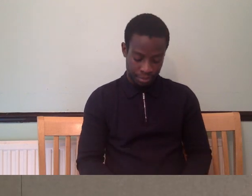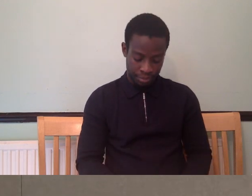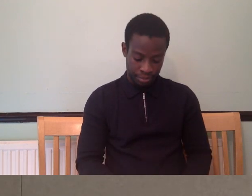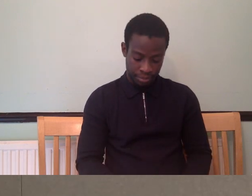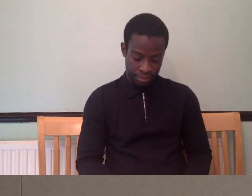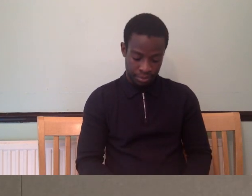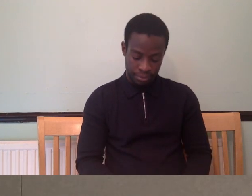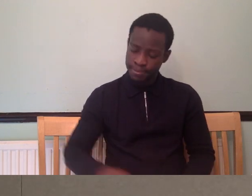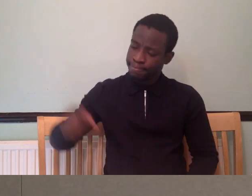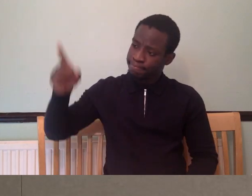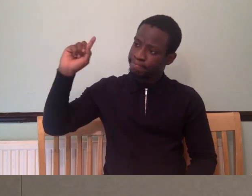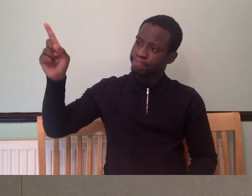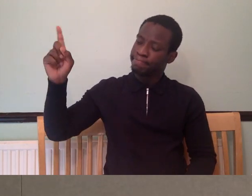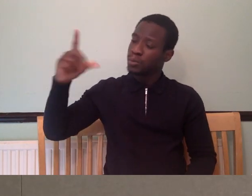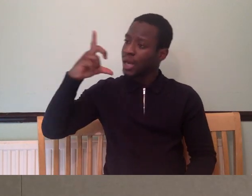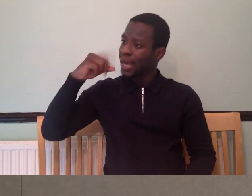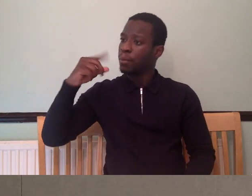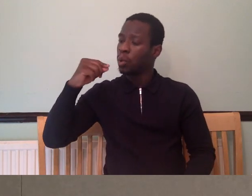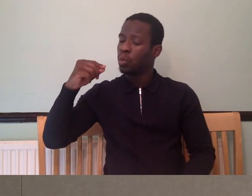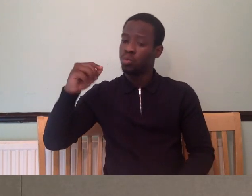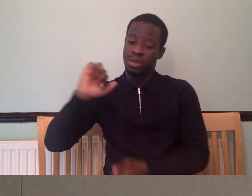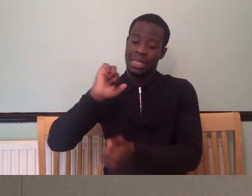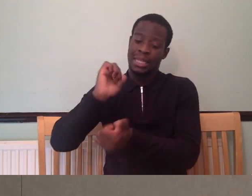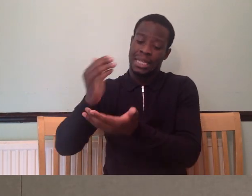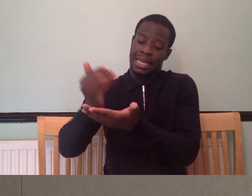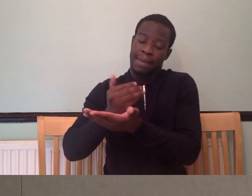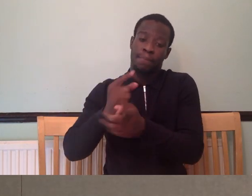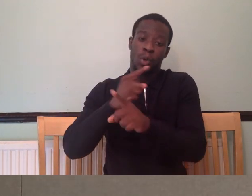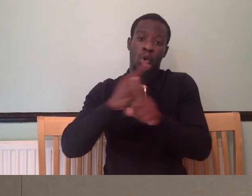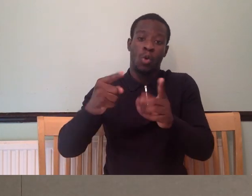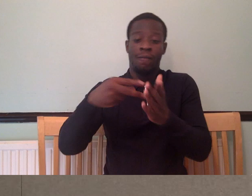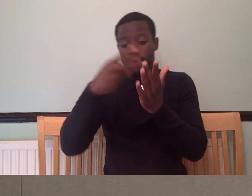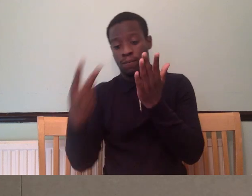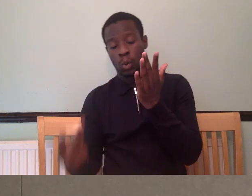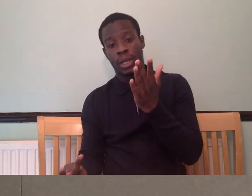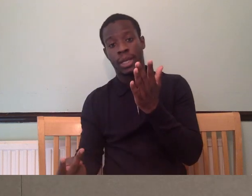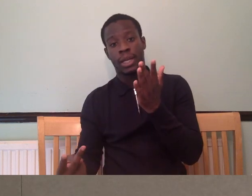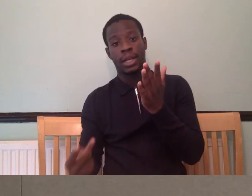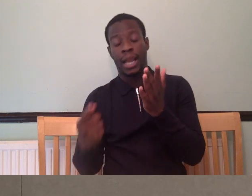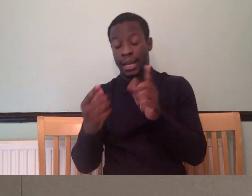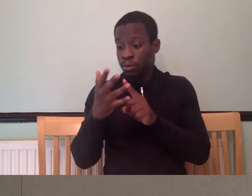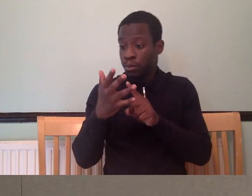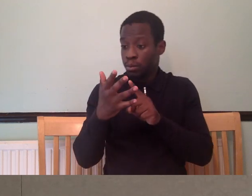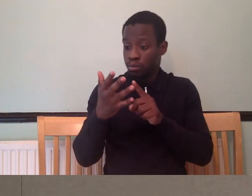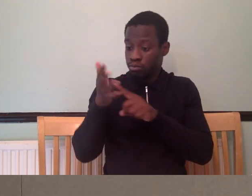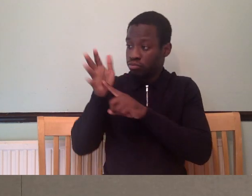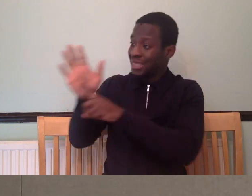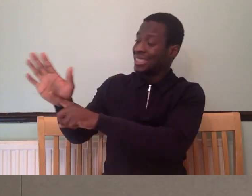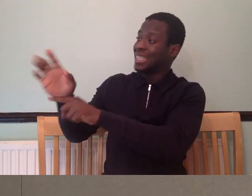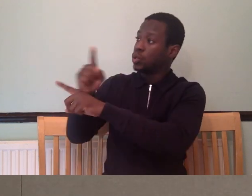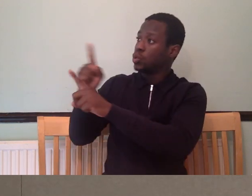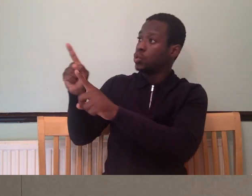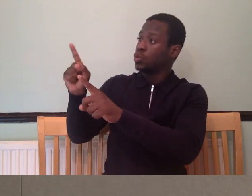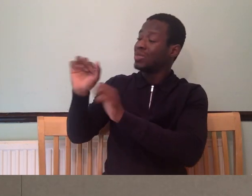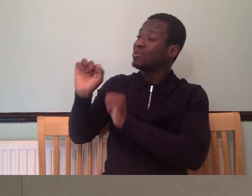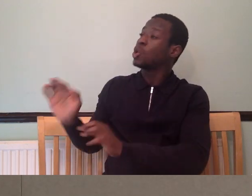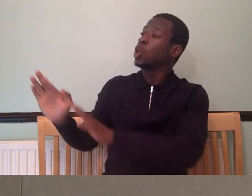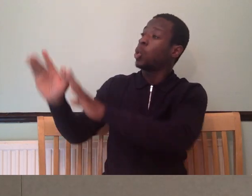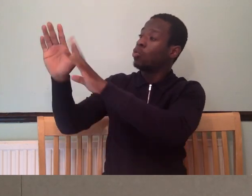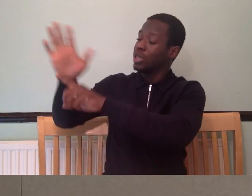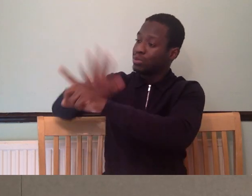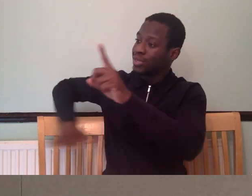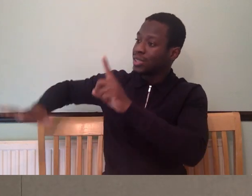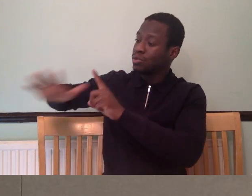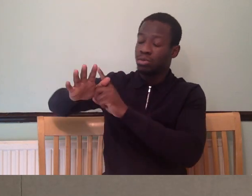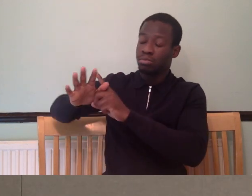Now to him who is able to keep you from falling and to present you before his glorious presence without fault and with great